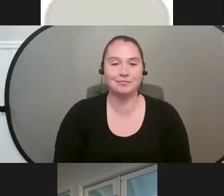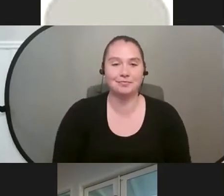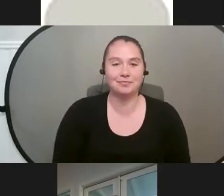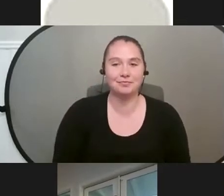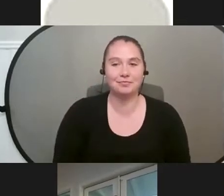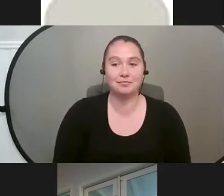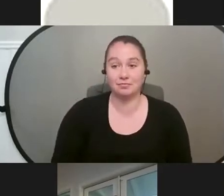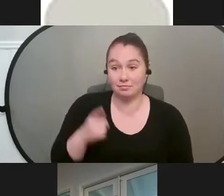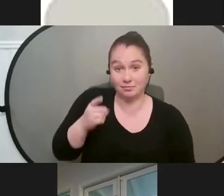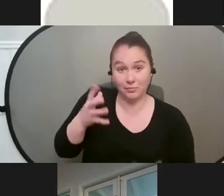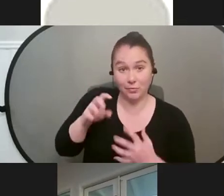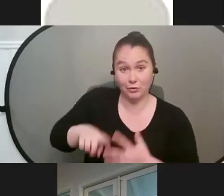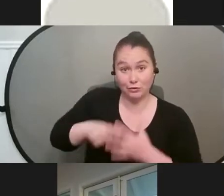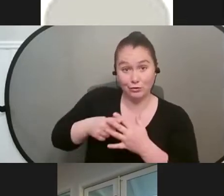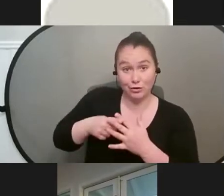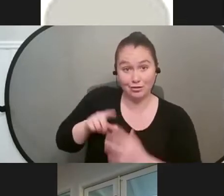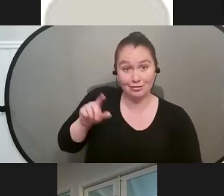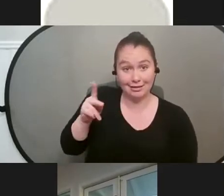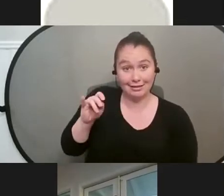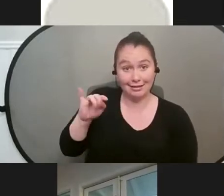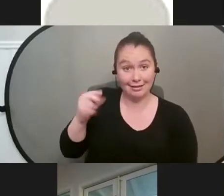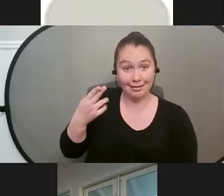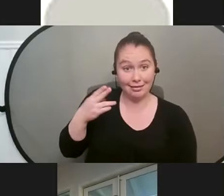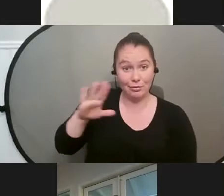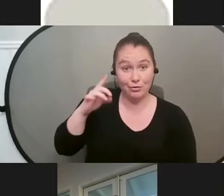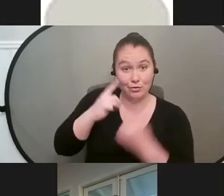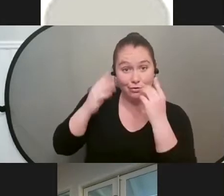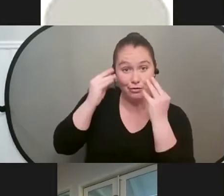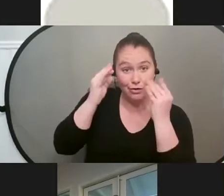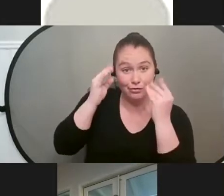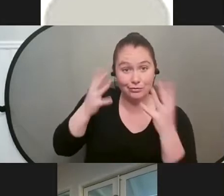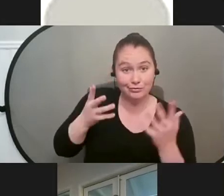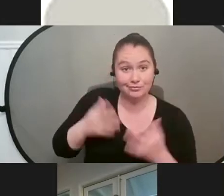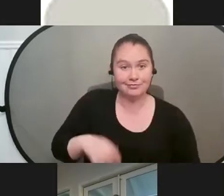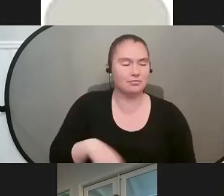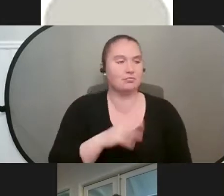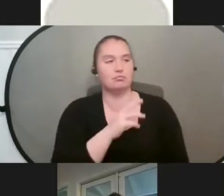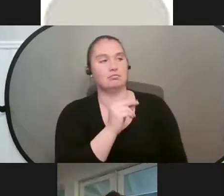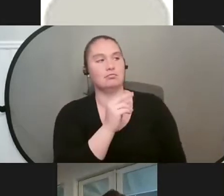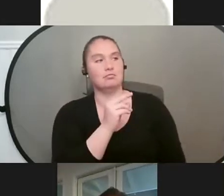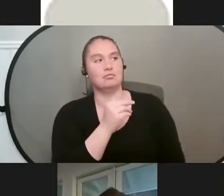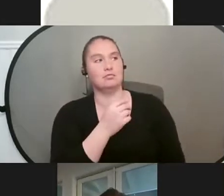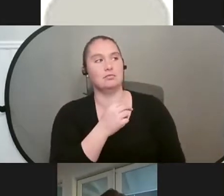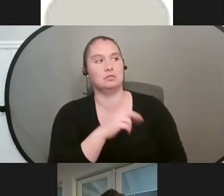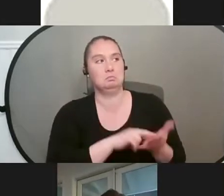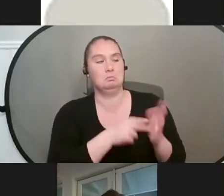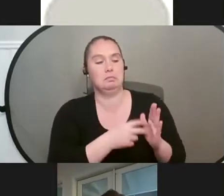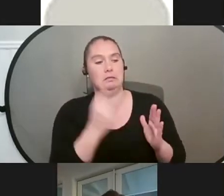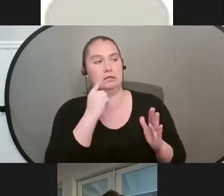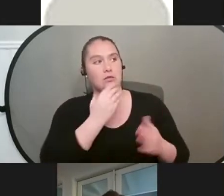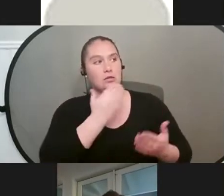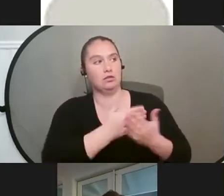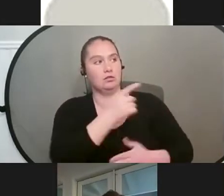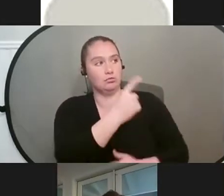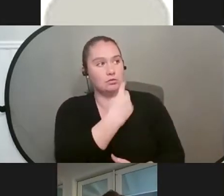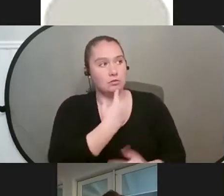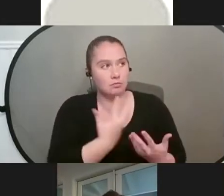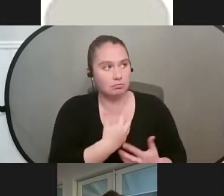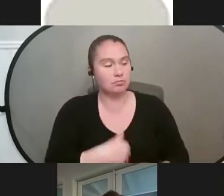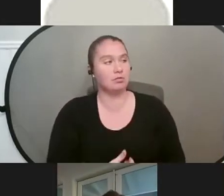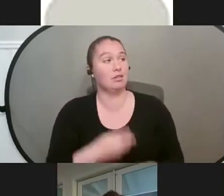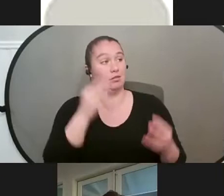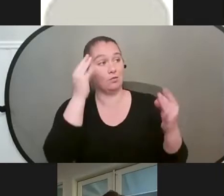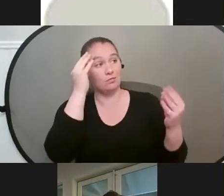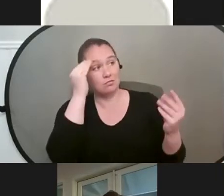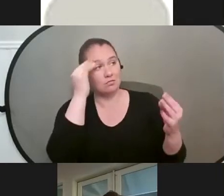You want to jump in, Keith? Your initial thoughts? Oh, no, I was just saying it sounds good what you just said. Hey, my thoughts are the goals and